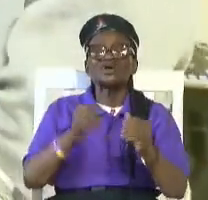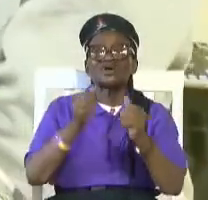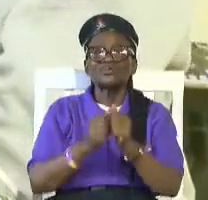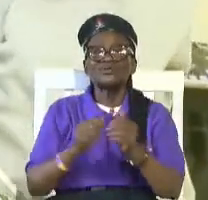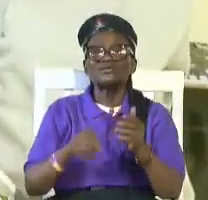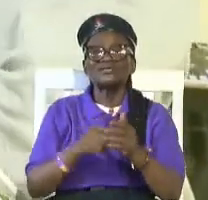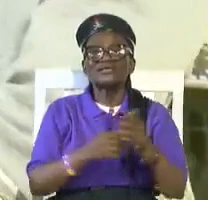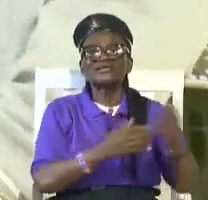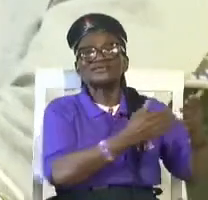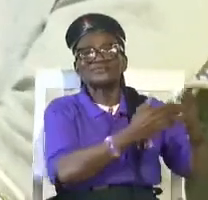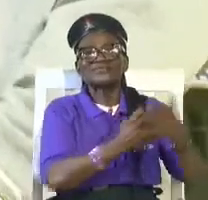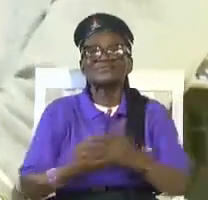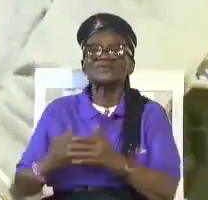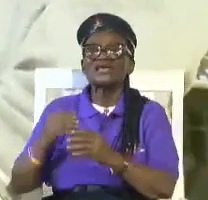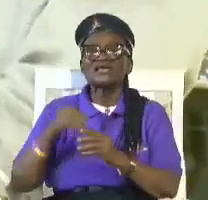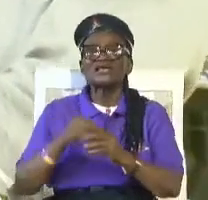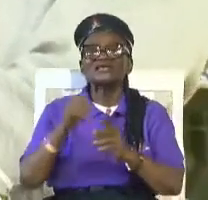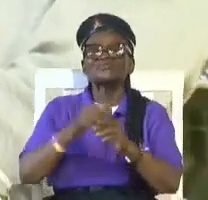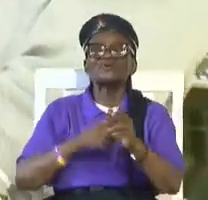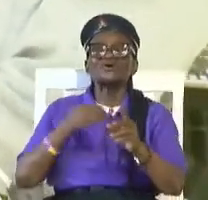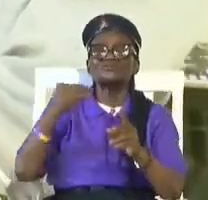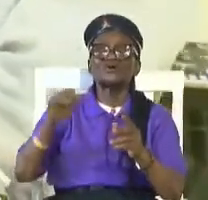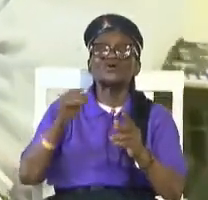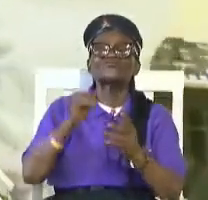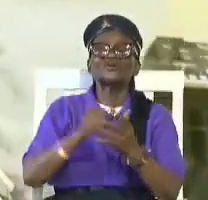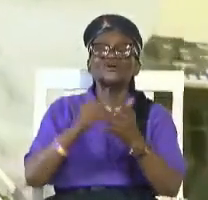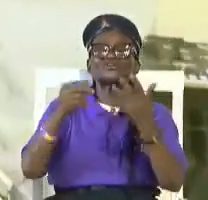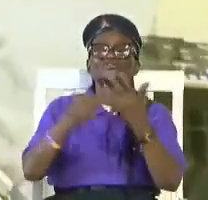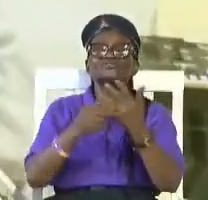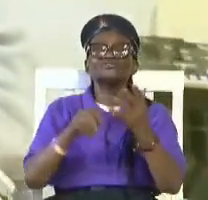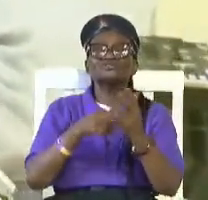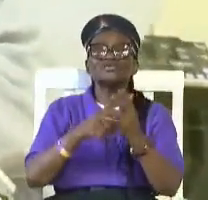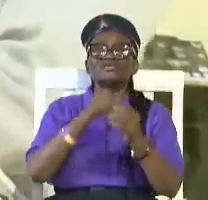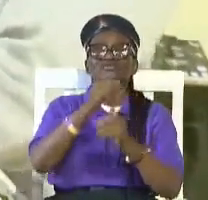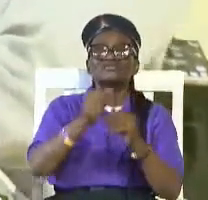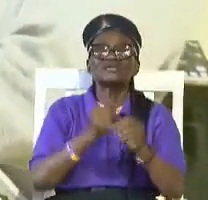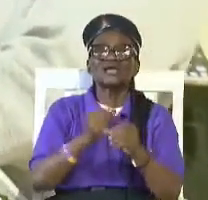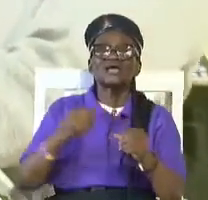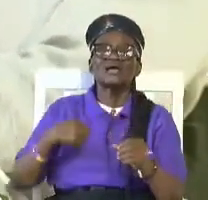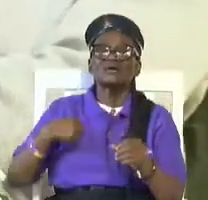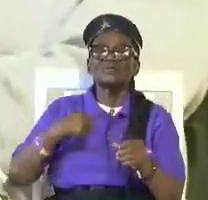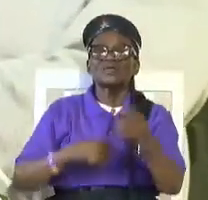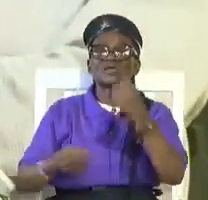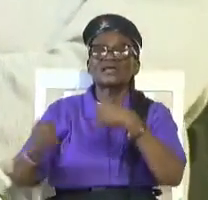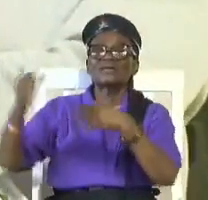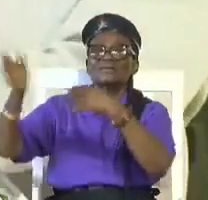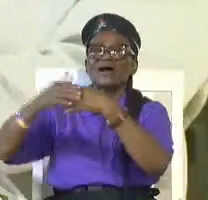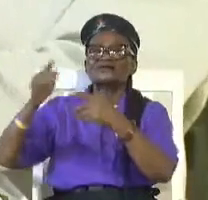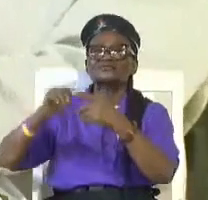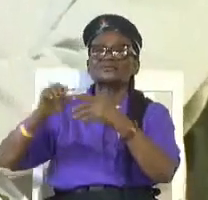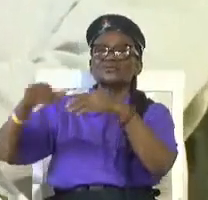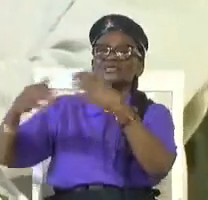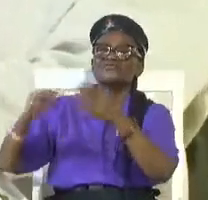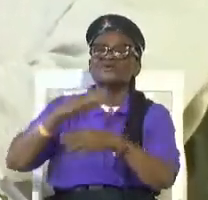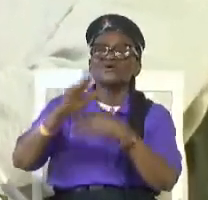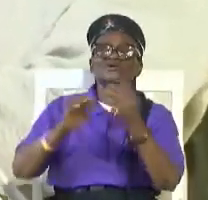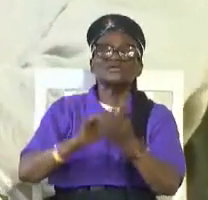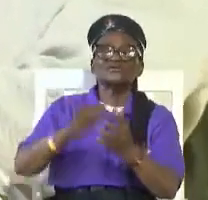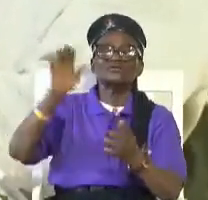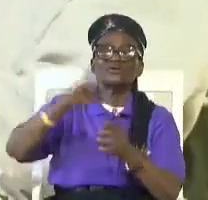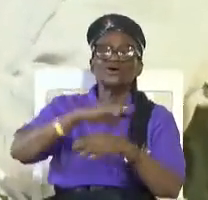June 13 this year. We have come back to give all the glory, all the honor to